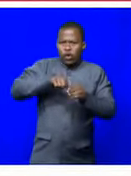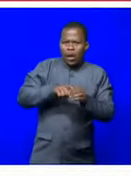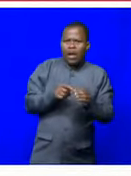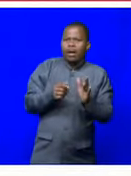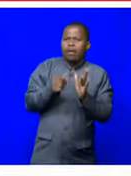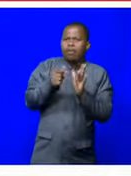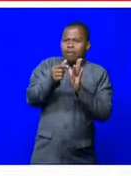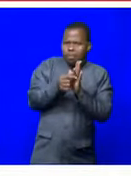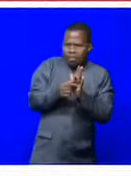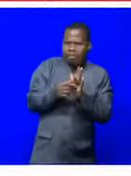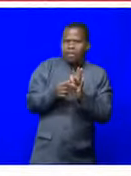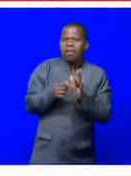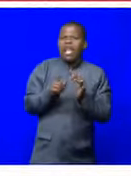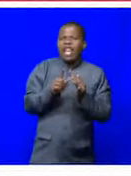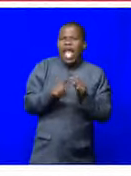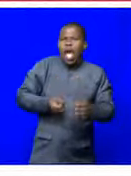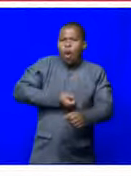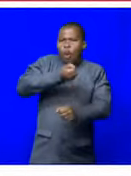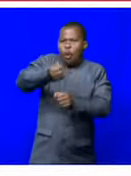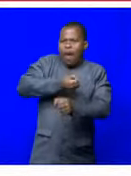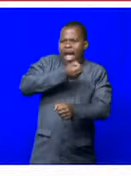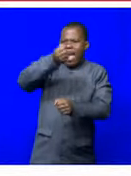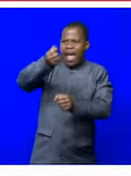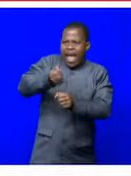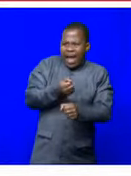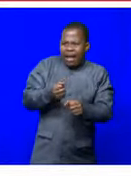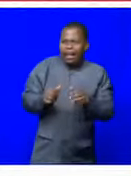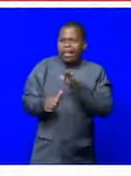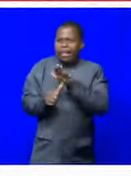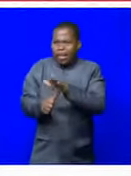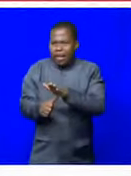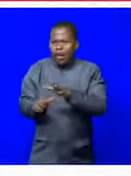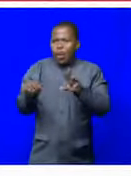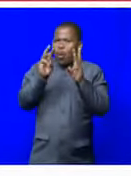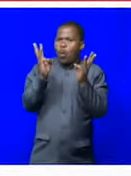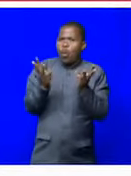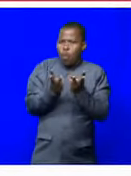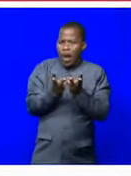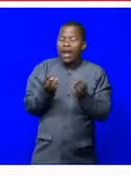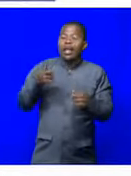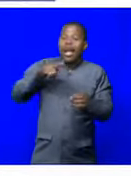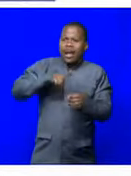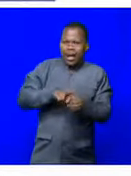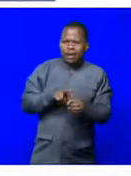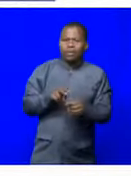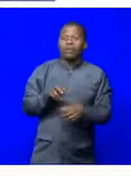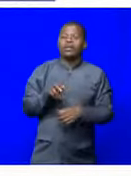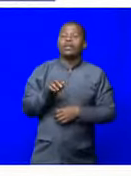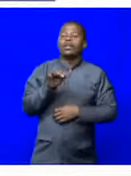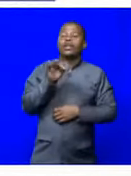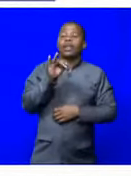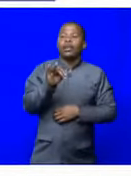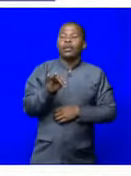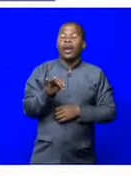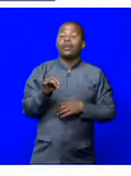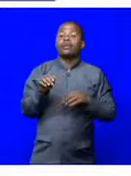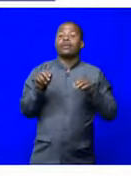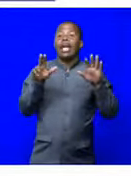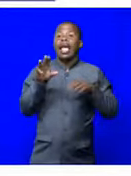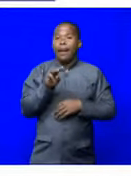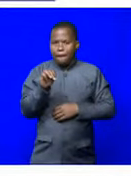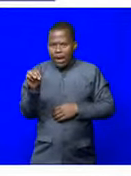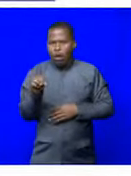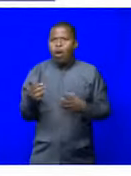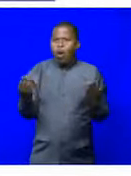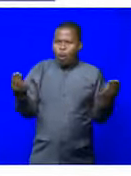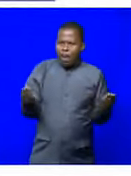nasemisebentini ekuhlohlobetelwa mhlaba wonke. Letibalo tikhomba kutsi batigidzi letingemashumi lamabili nesiphohlongo bantfu